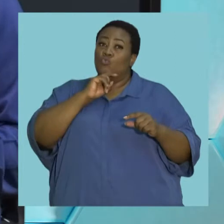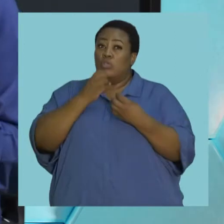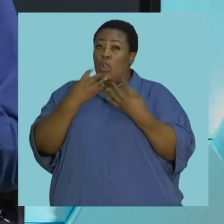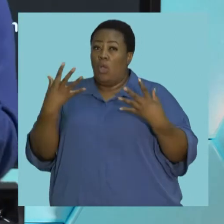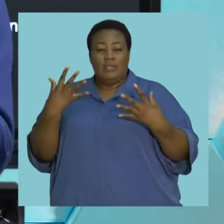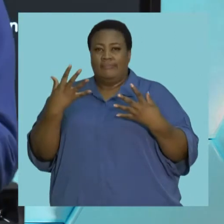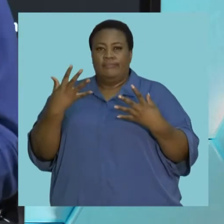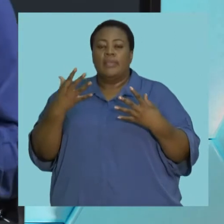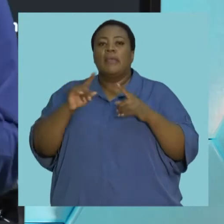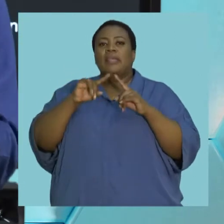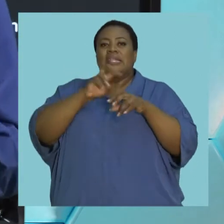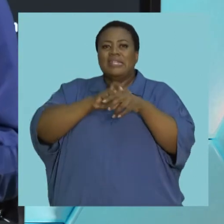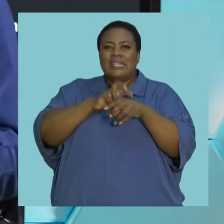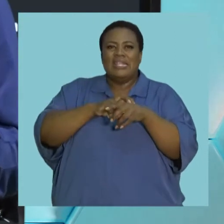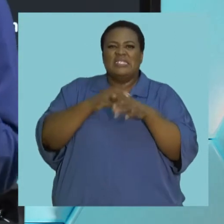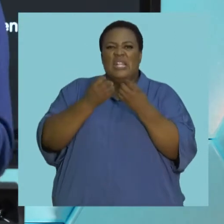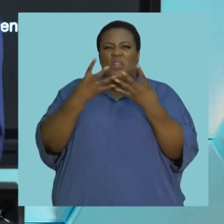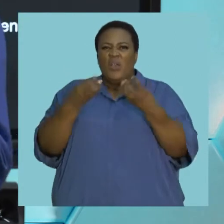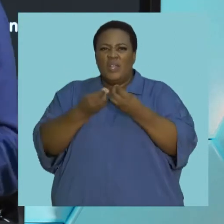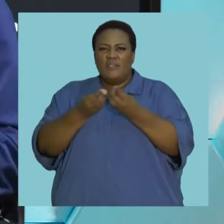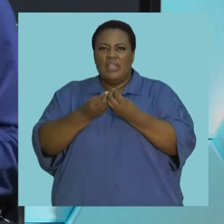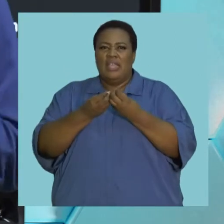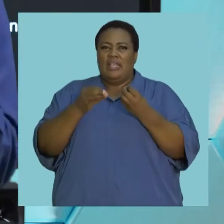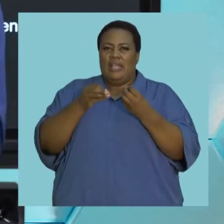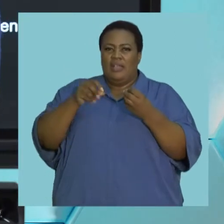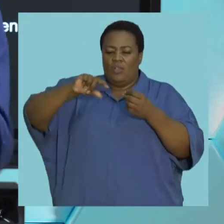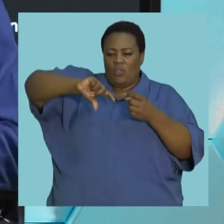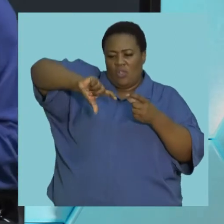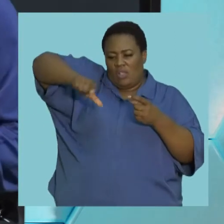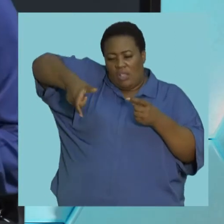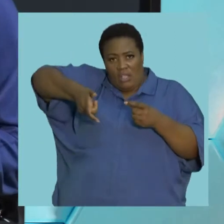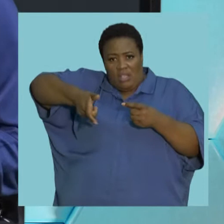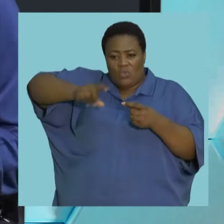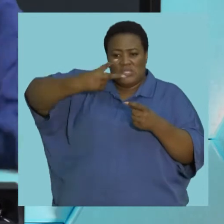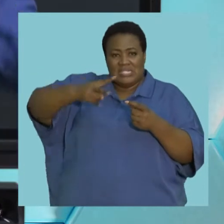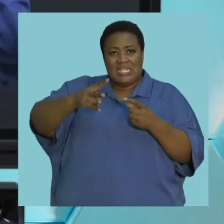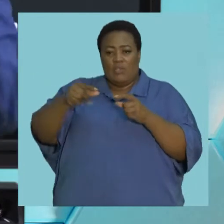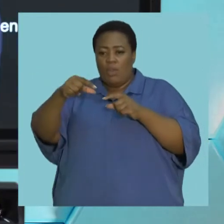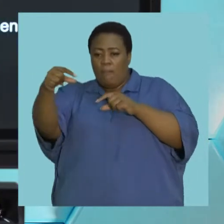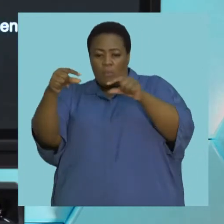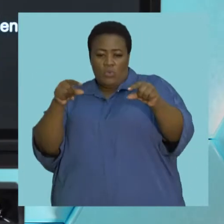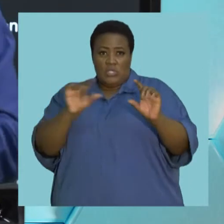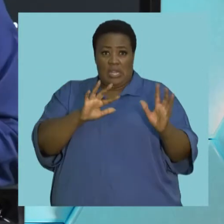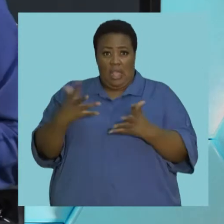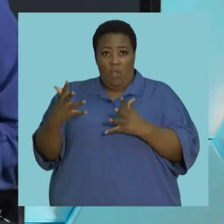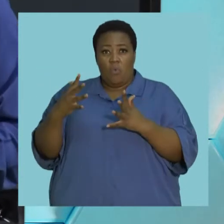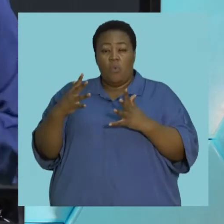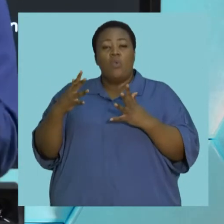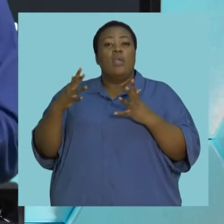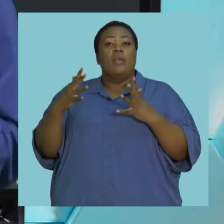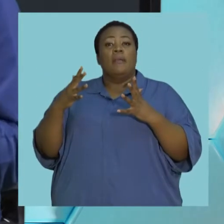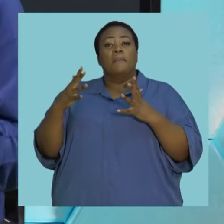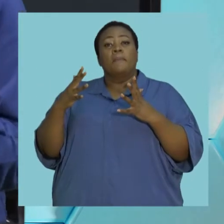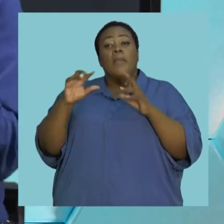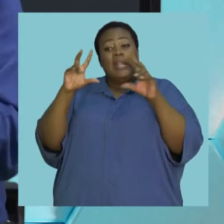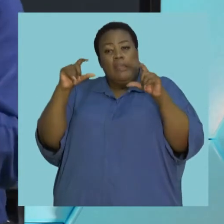and using a protractor to measure angles and to calculate how these proportions are illustrated in a pictorial. So today we're going